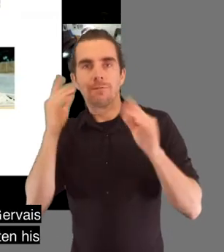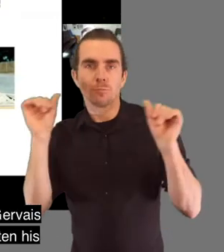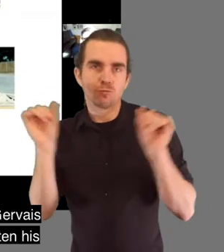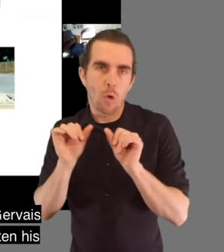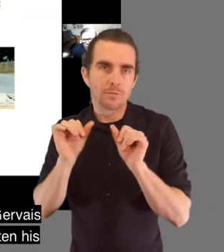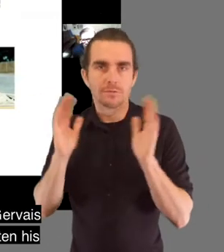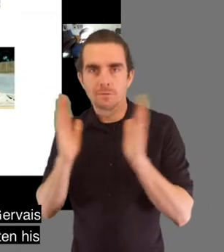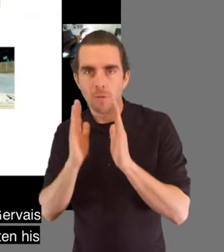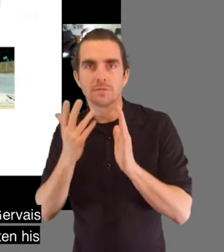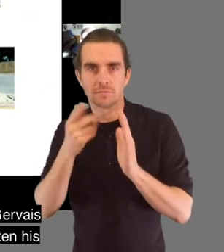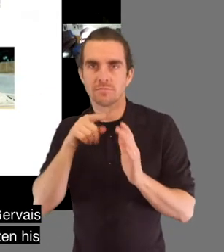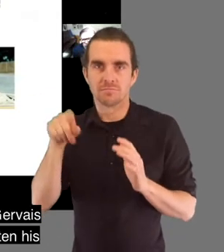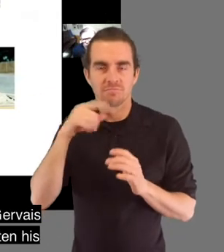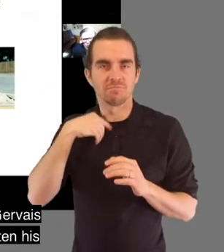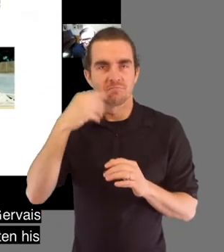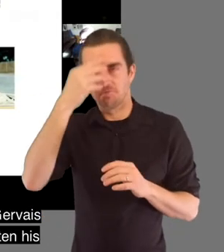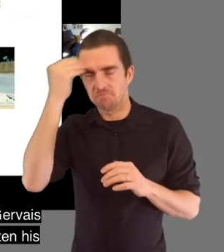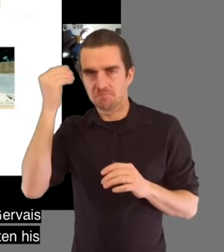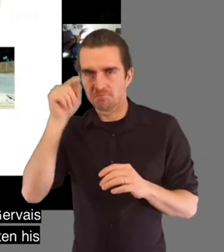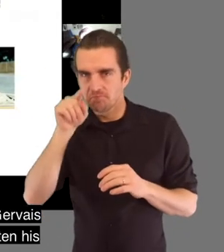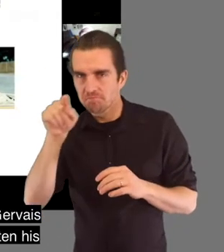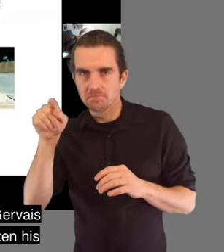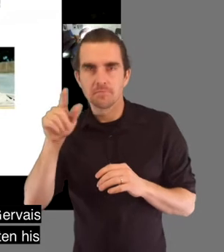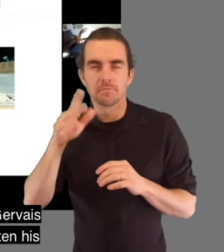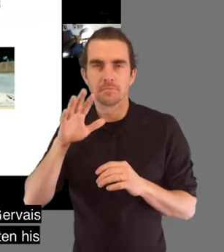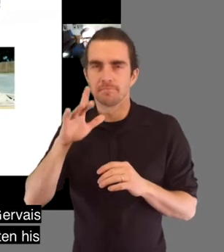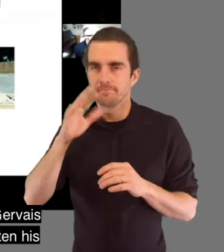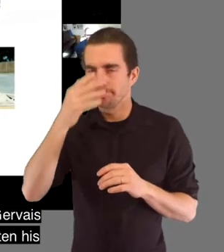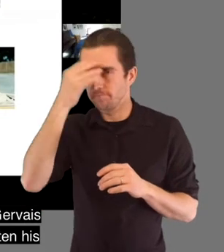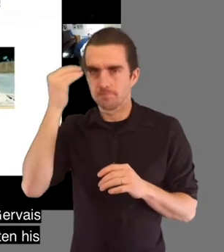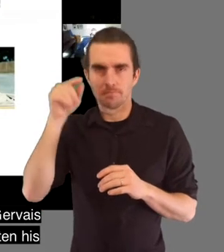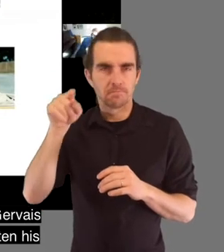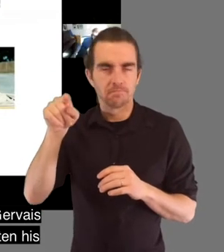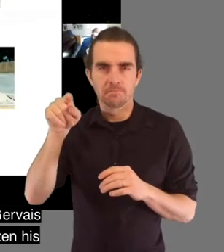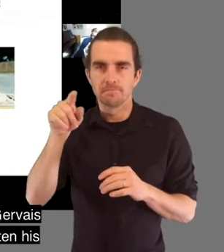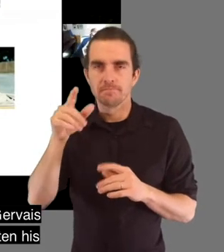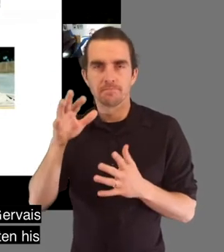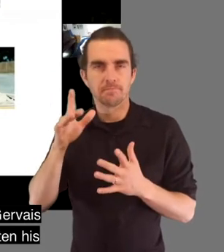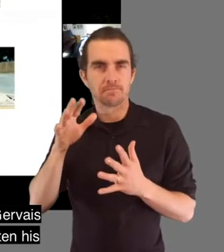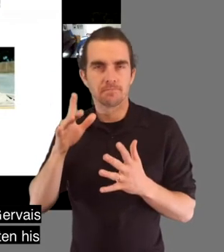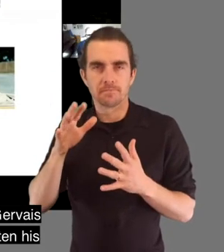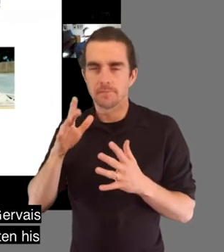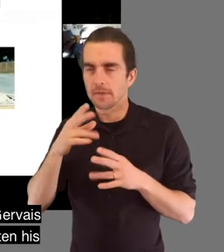them. Or Life's Too Short, where Ricky Gervais has Warwick